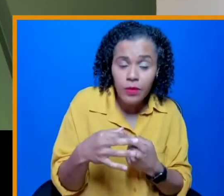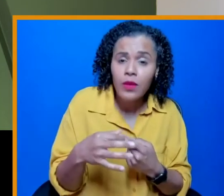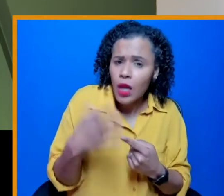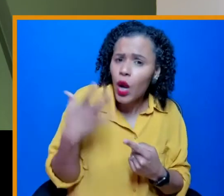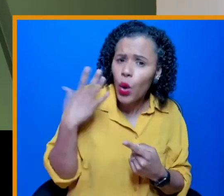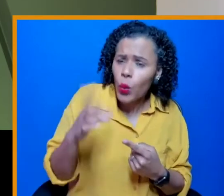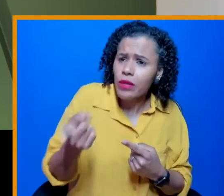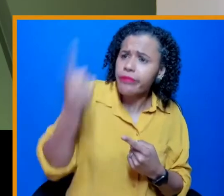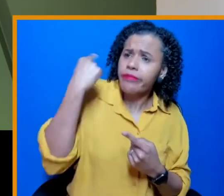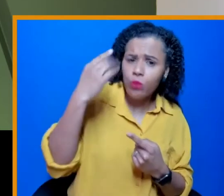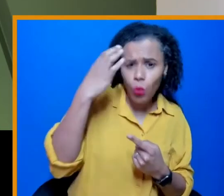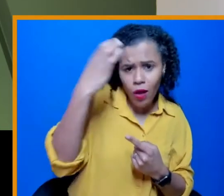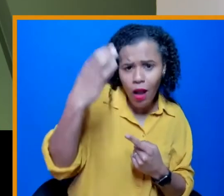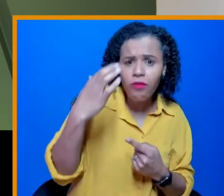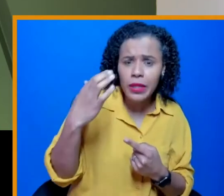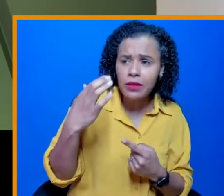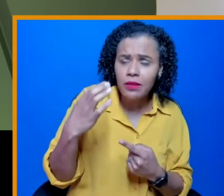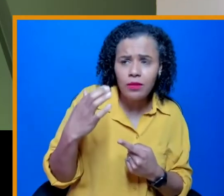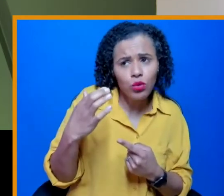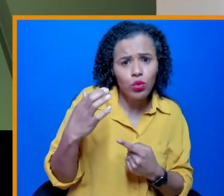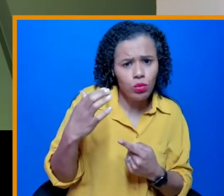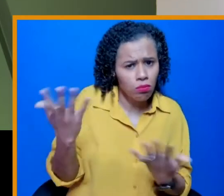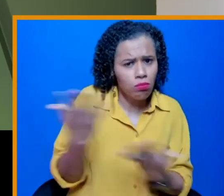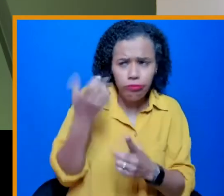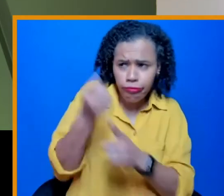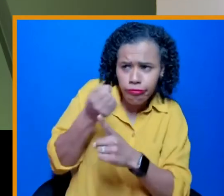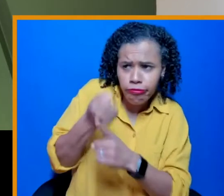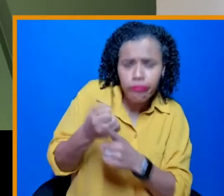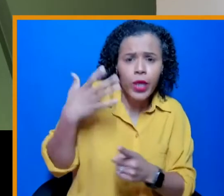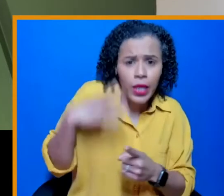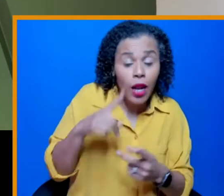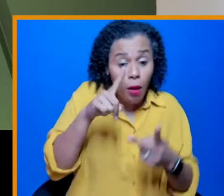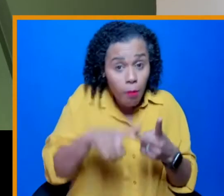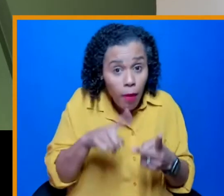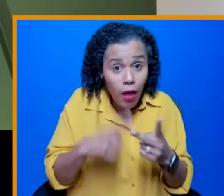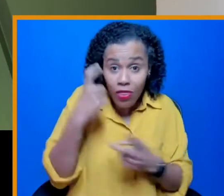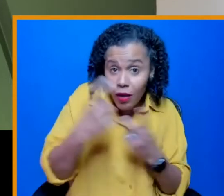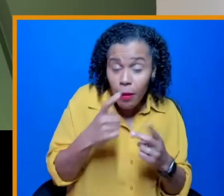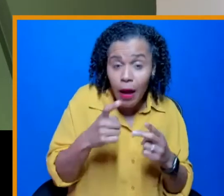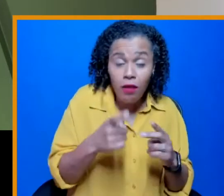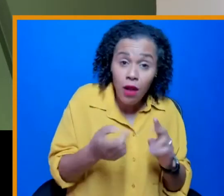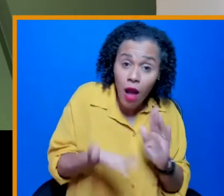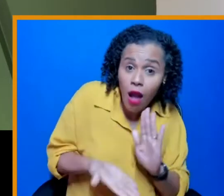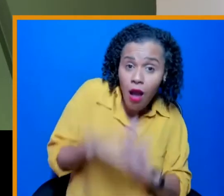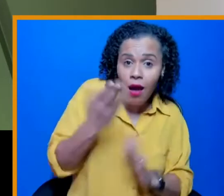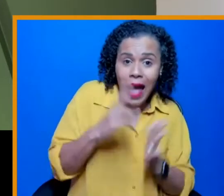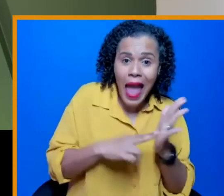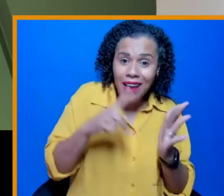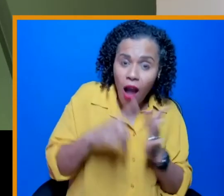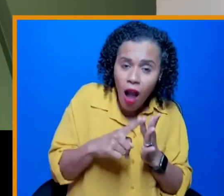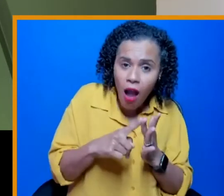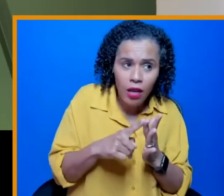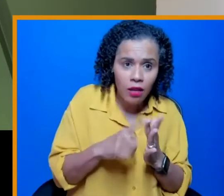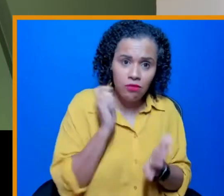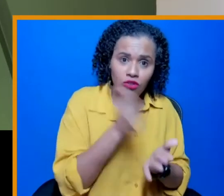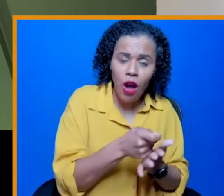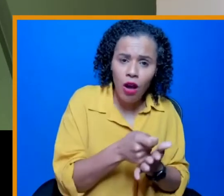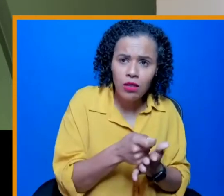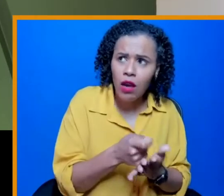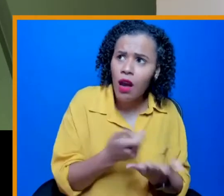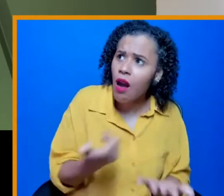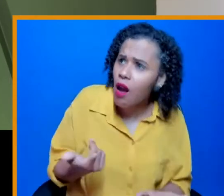this motion makes it clear. We need them to scrap the unfair national insurance hike, which disproportionately impacts low